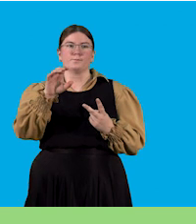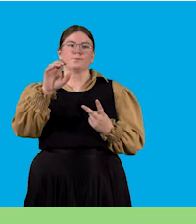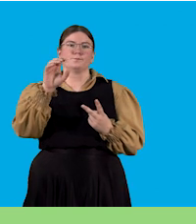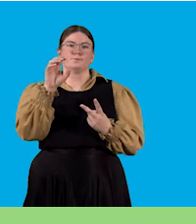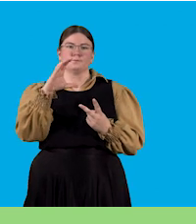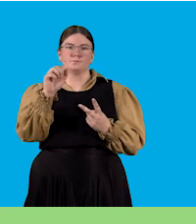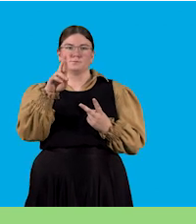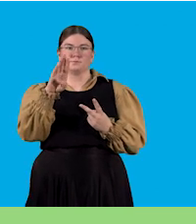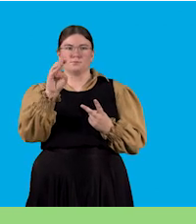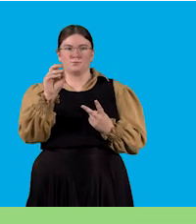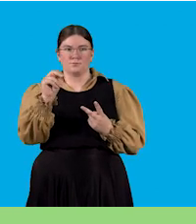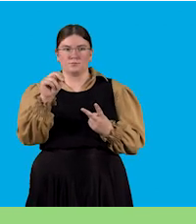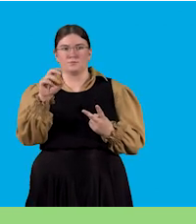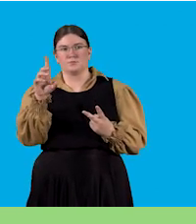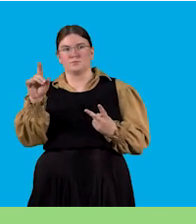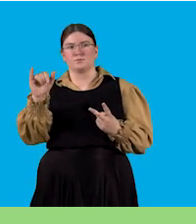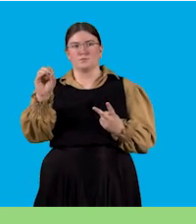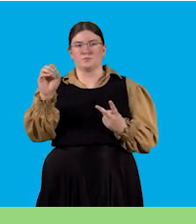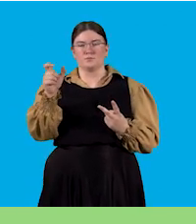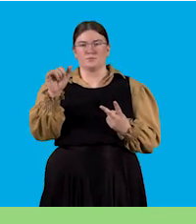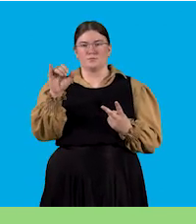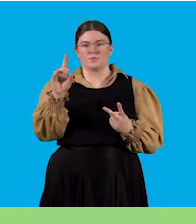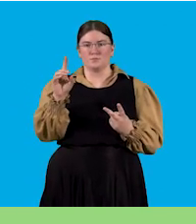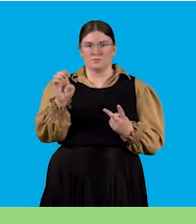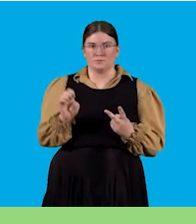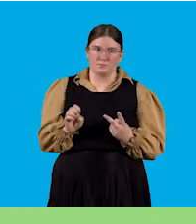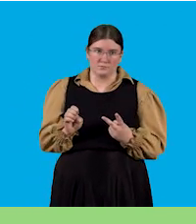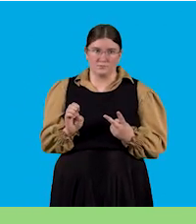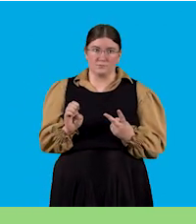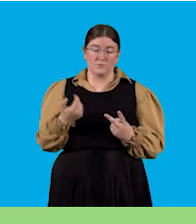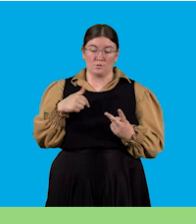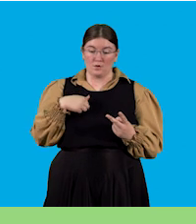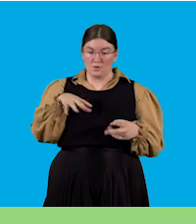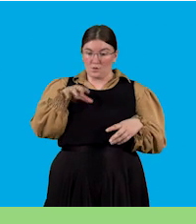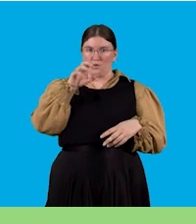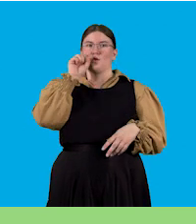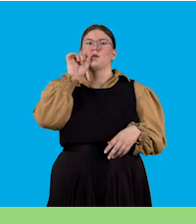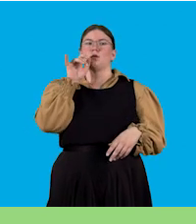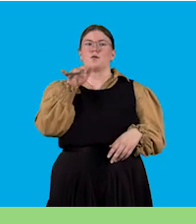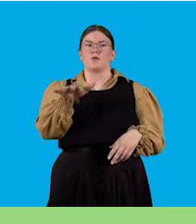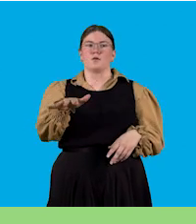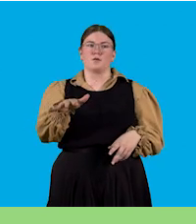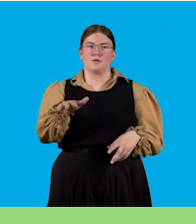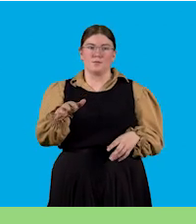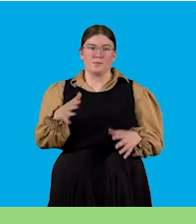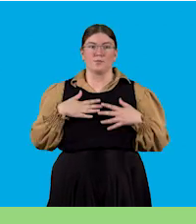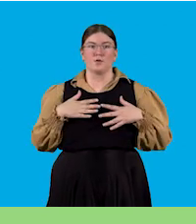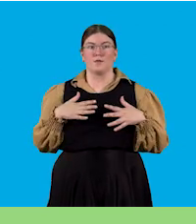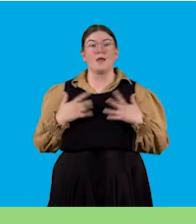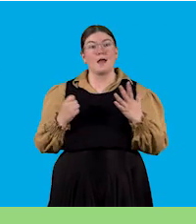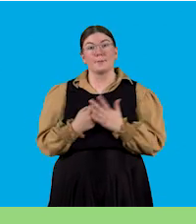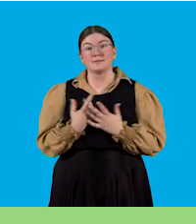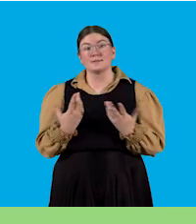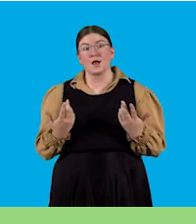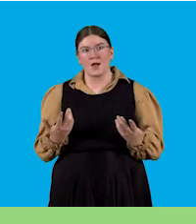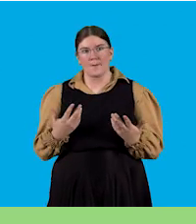lungs. We inhale oxygen and exhale carbon dioxide. Breathing